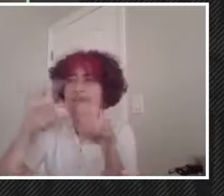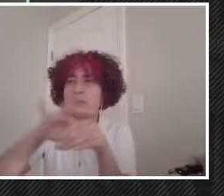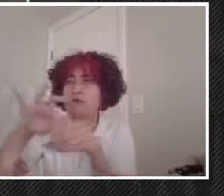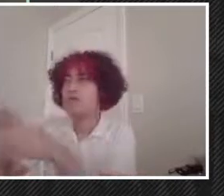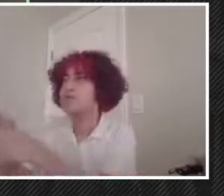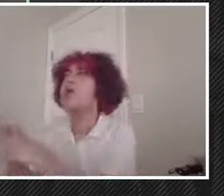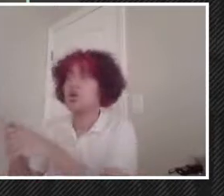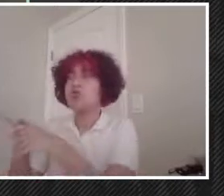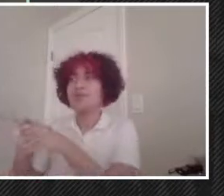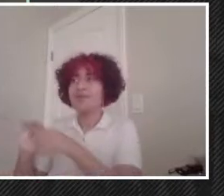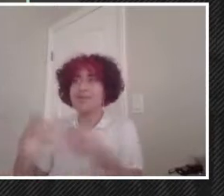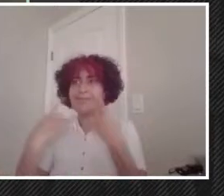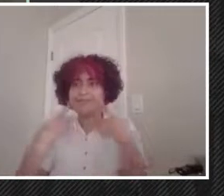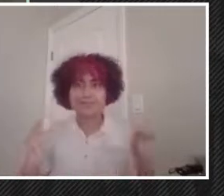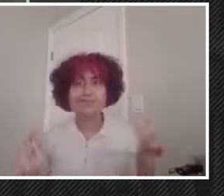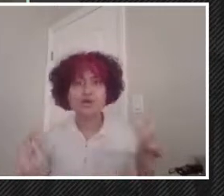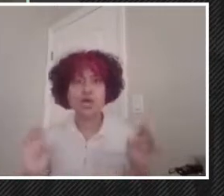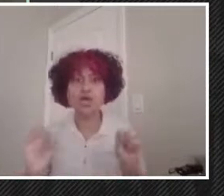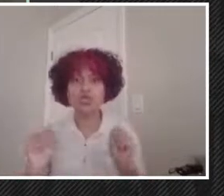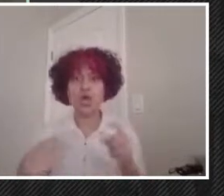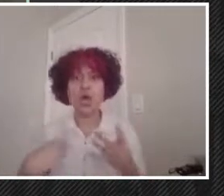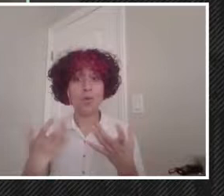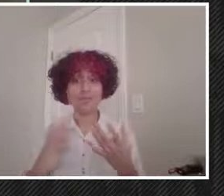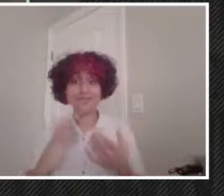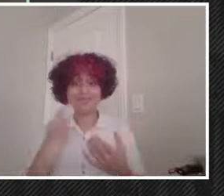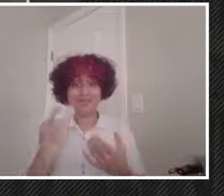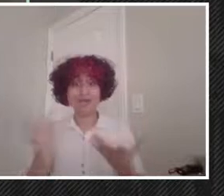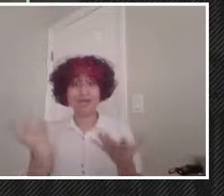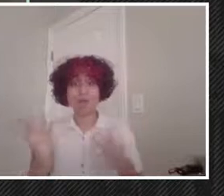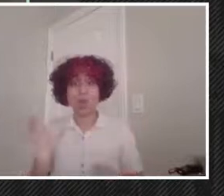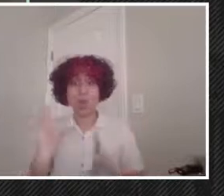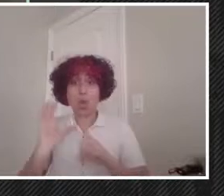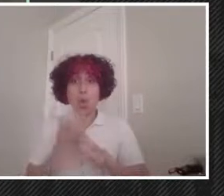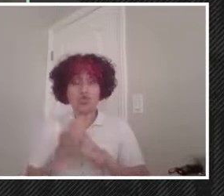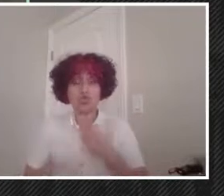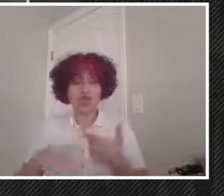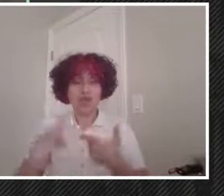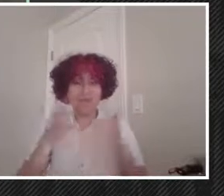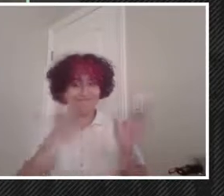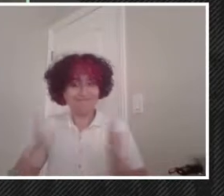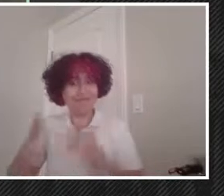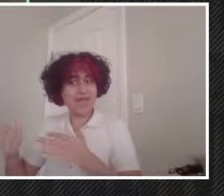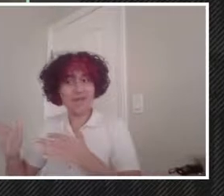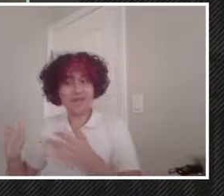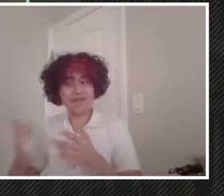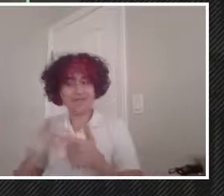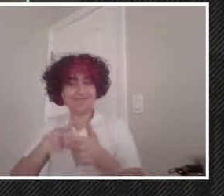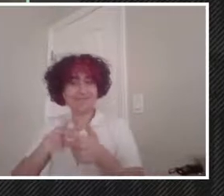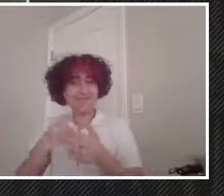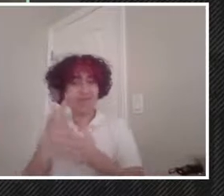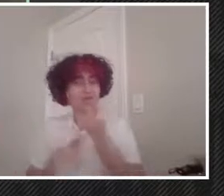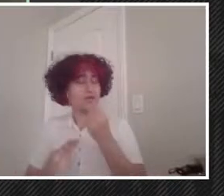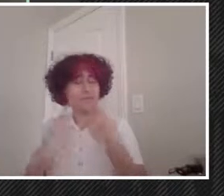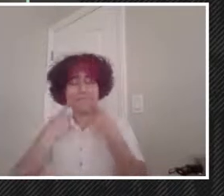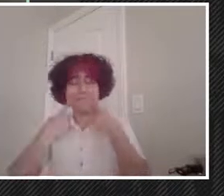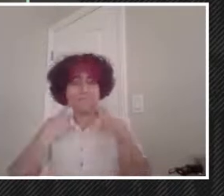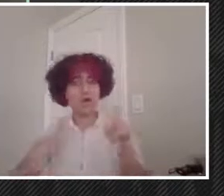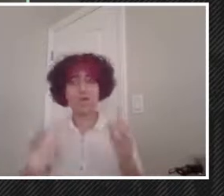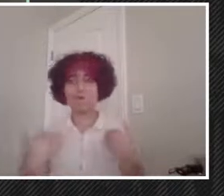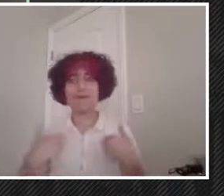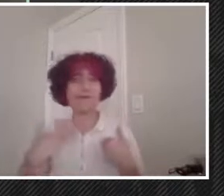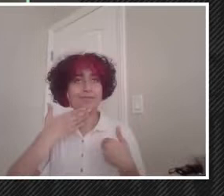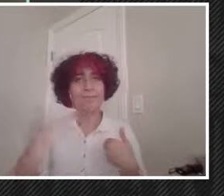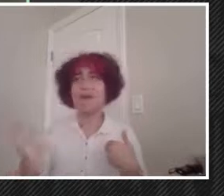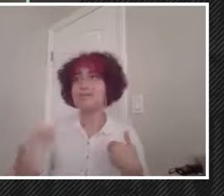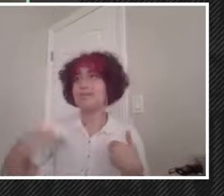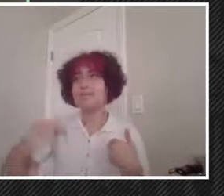is culture and strategy for breakfast, right? You can have the best PowerPoint, the best campaign plan, the best